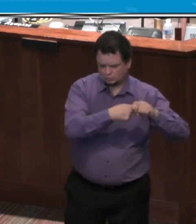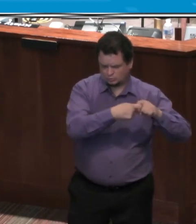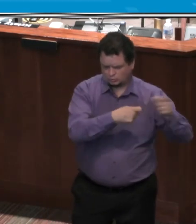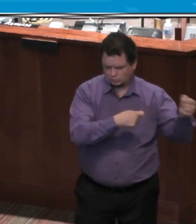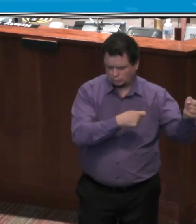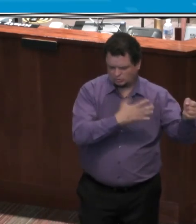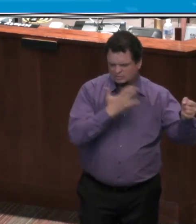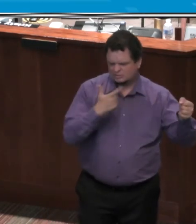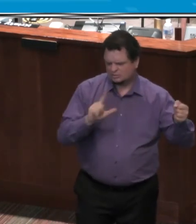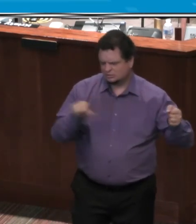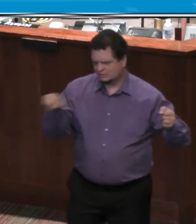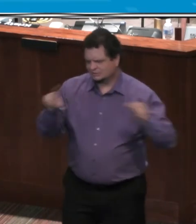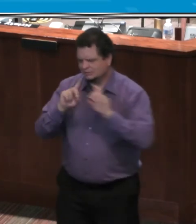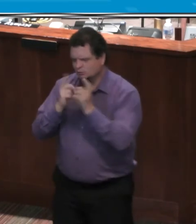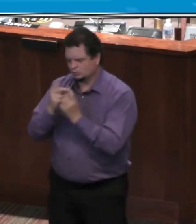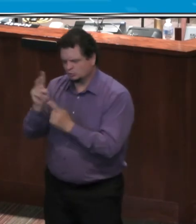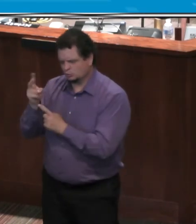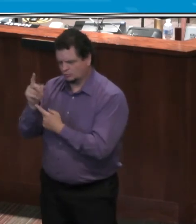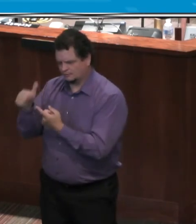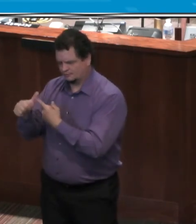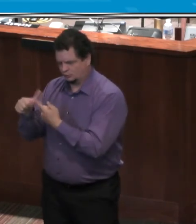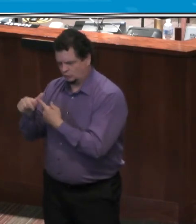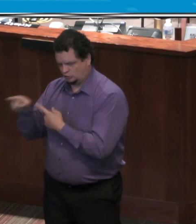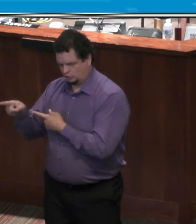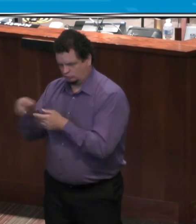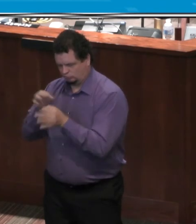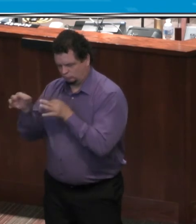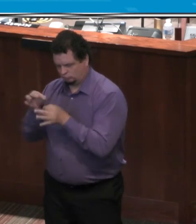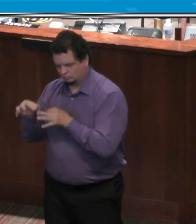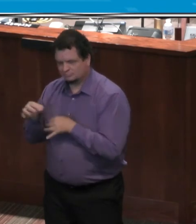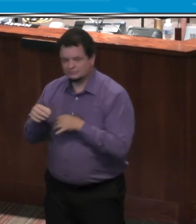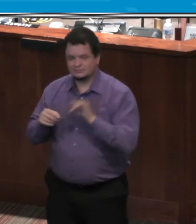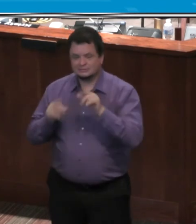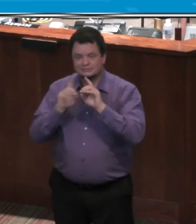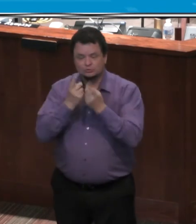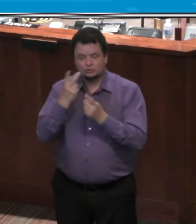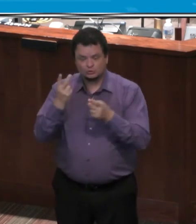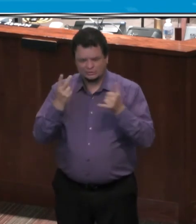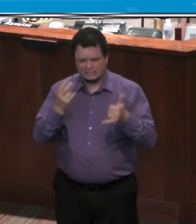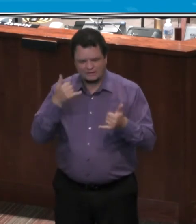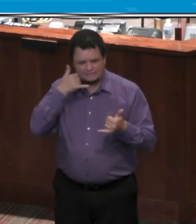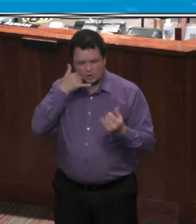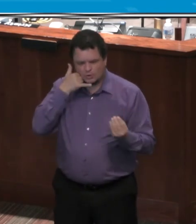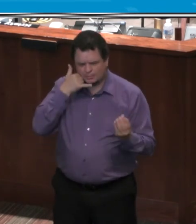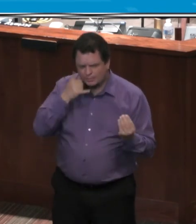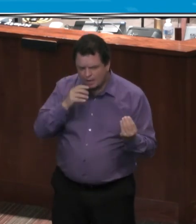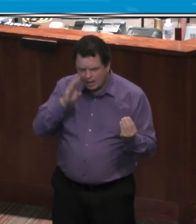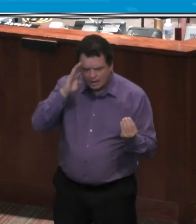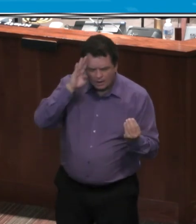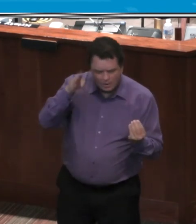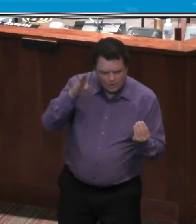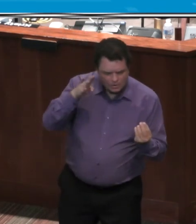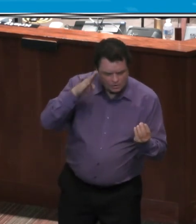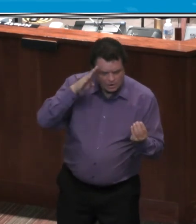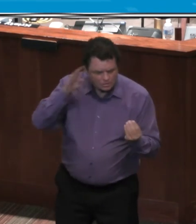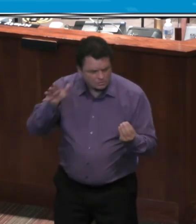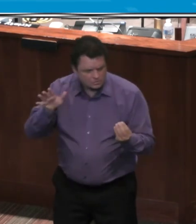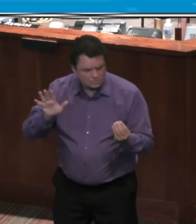Thank you very much. I just, one moment. We can hear you. Just wanted to make certain that,